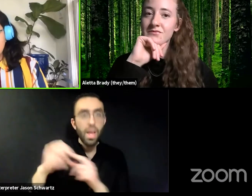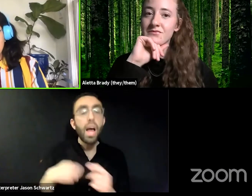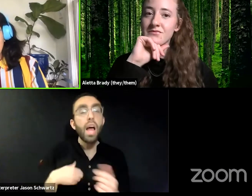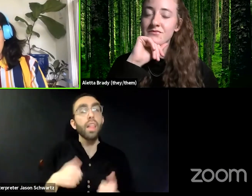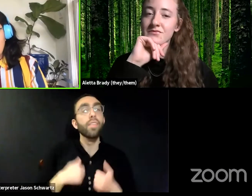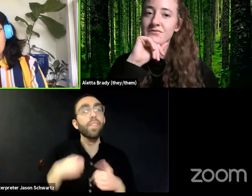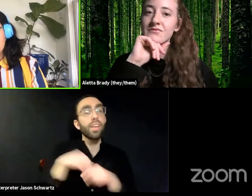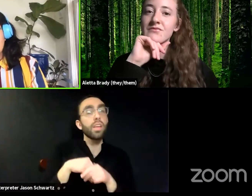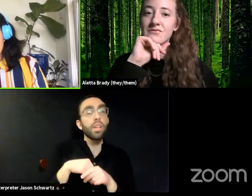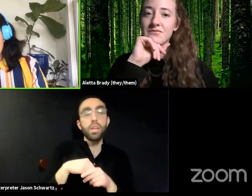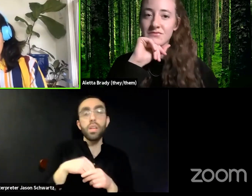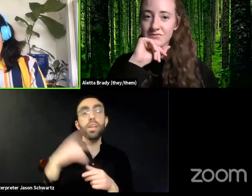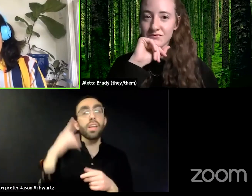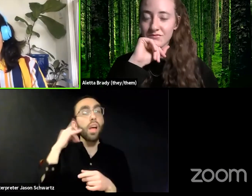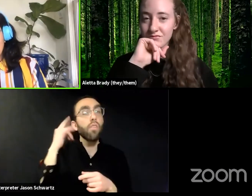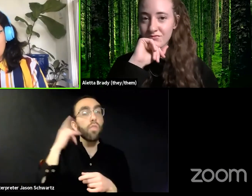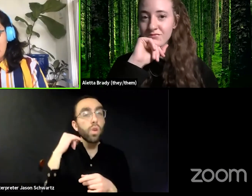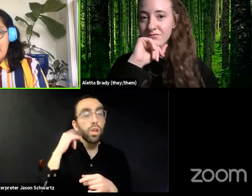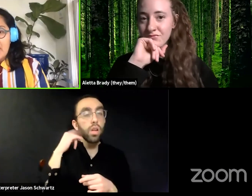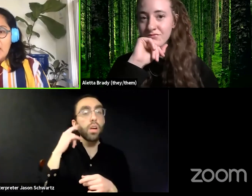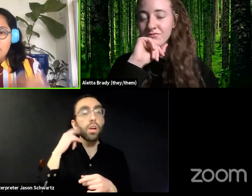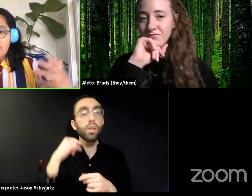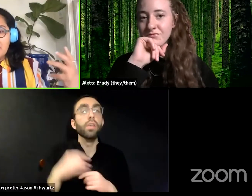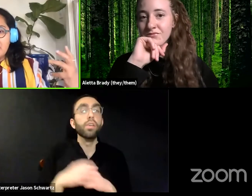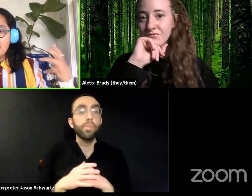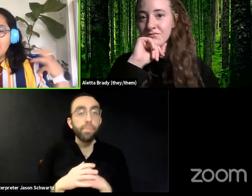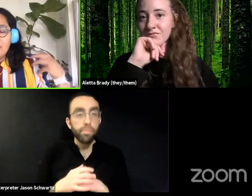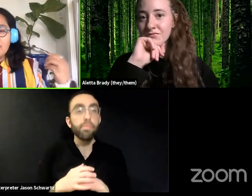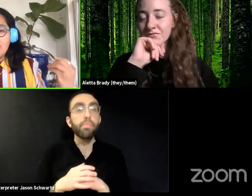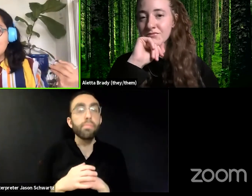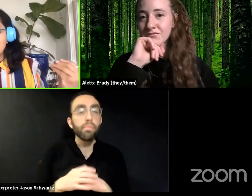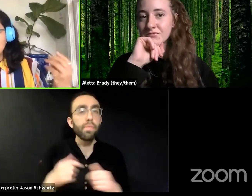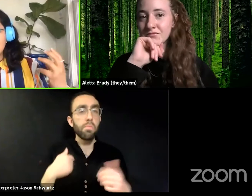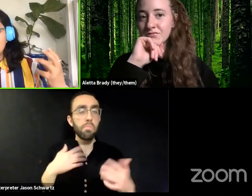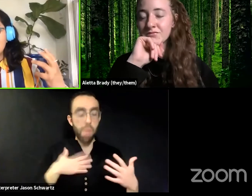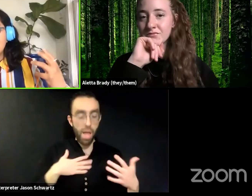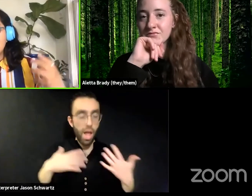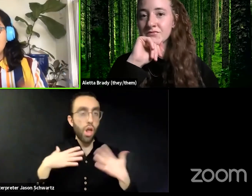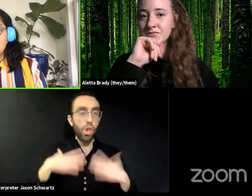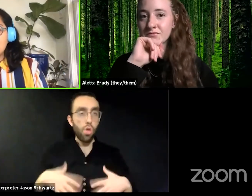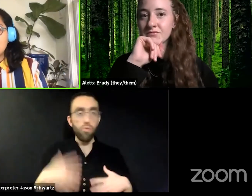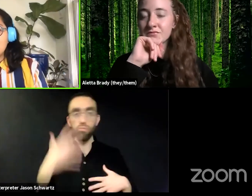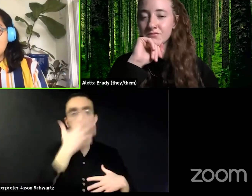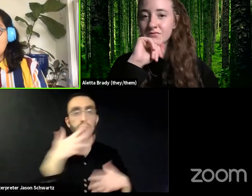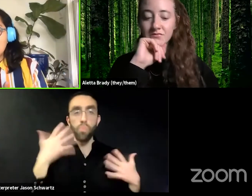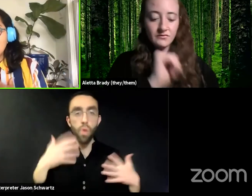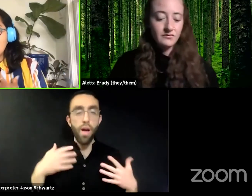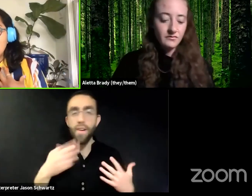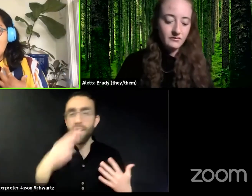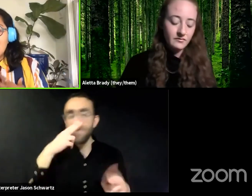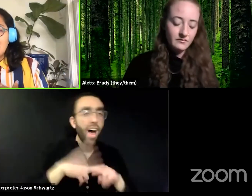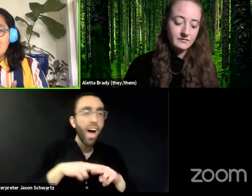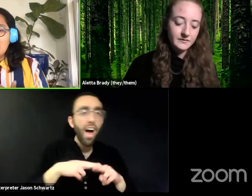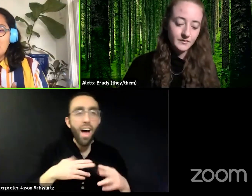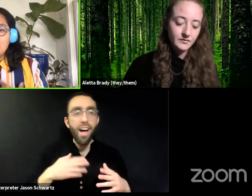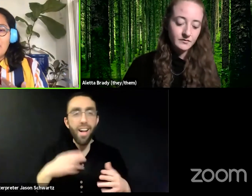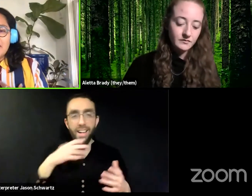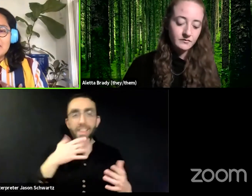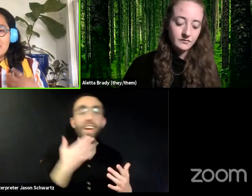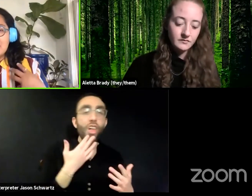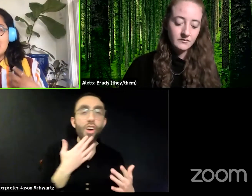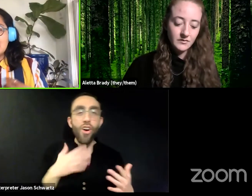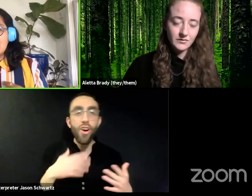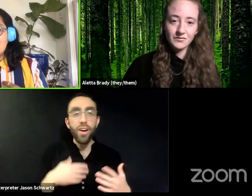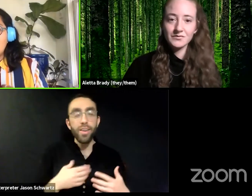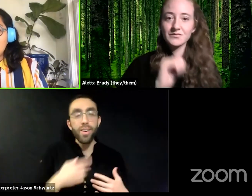California, also known as Berkeley, California. I'm wearing a fun, colorful shirt with maroon, yellow,